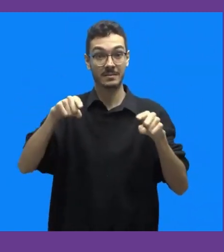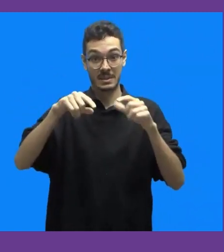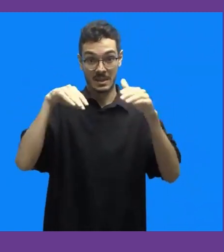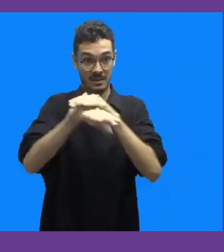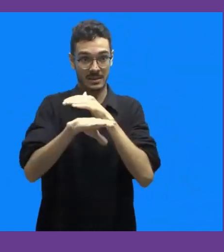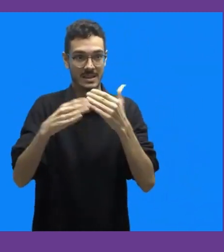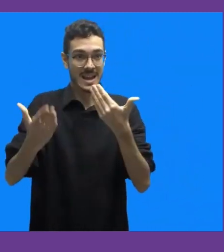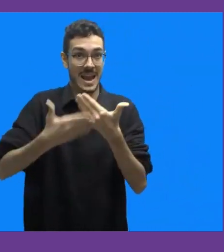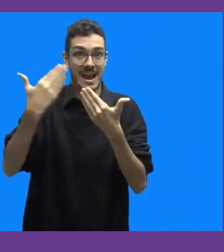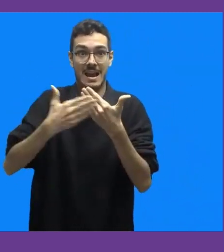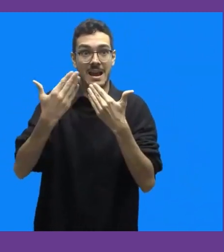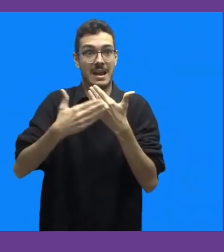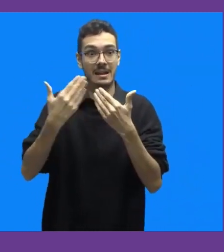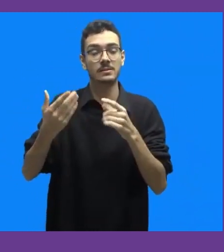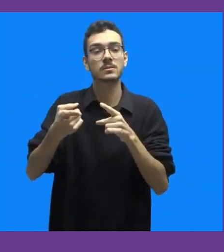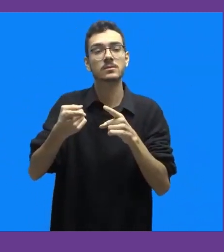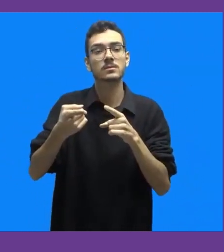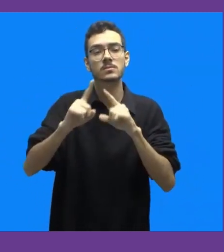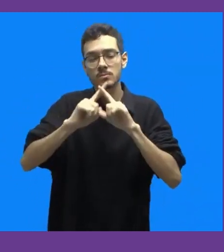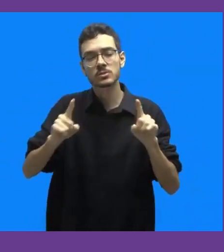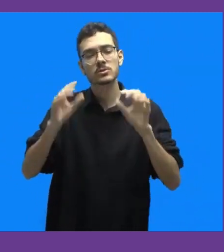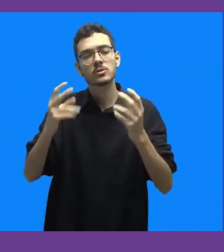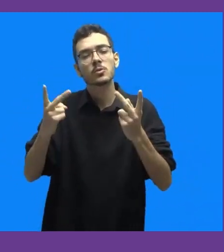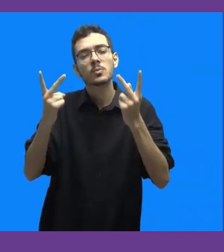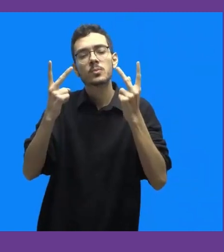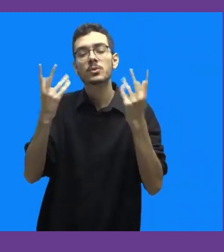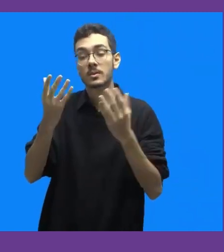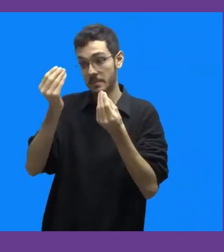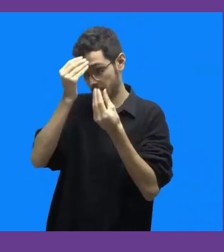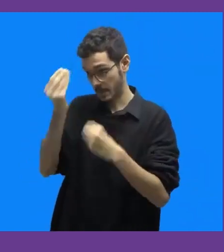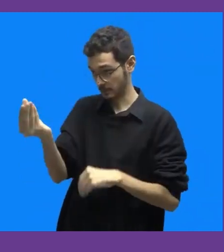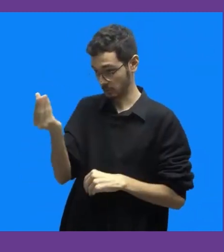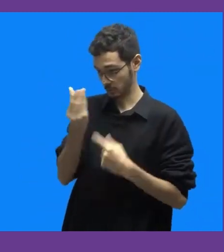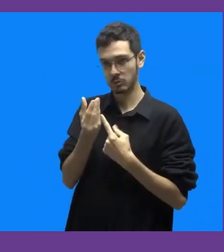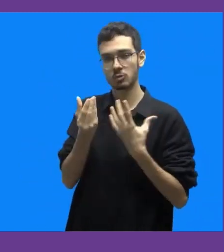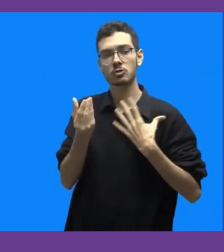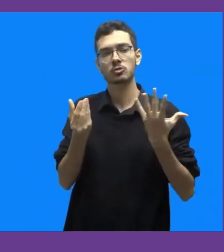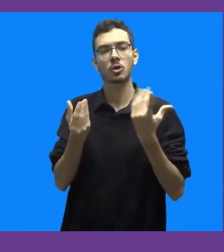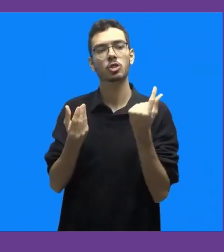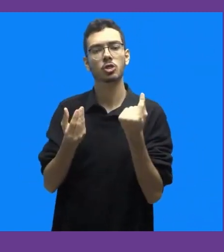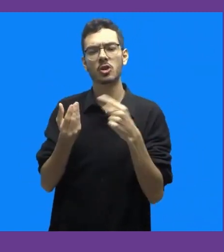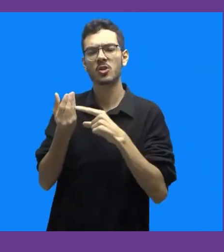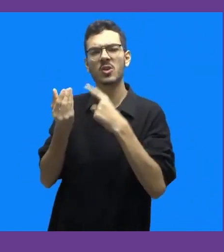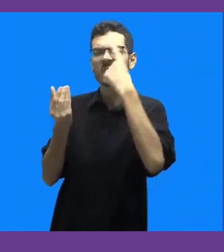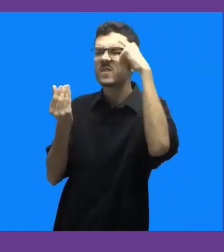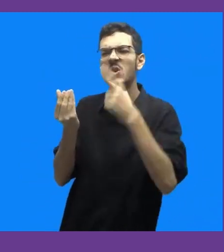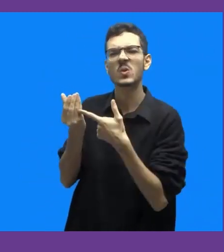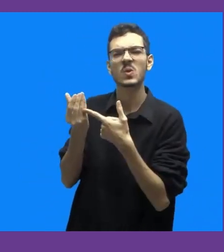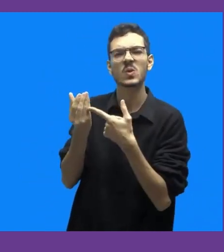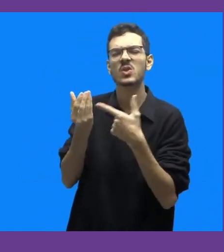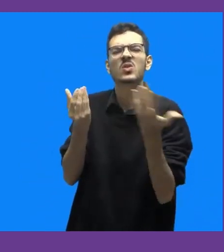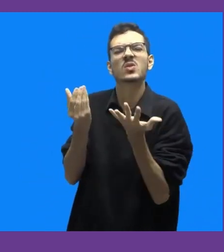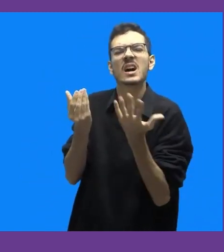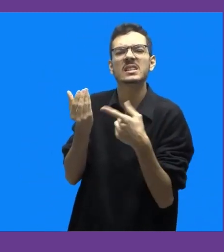is what you do with that information. So what do you actually do? How do you